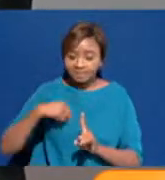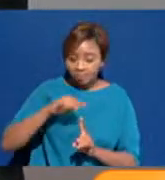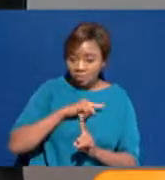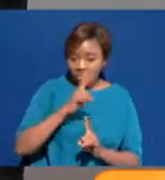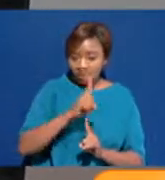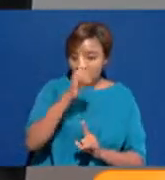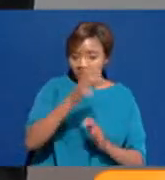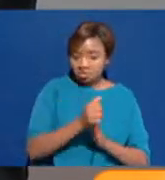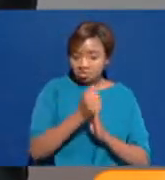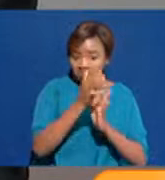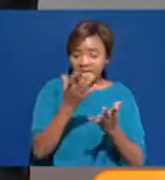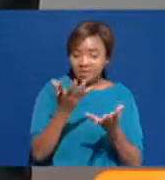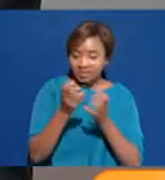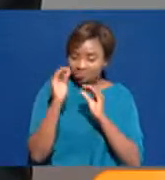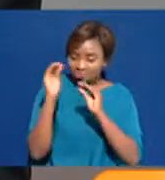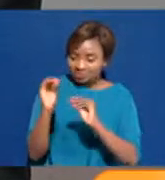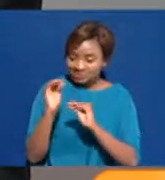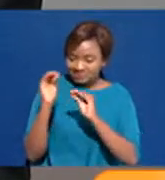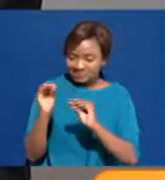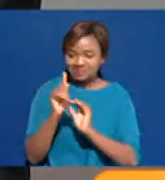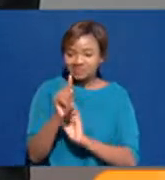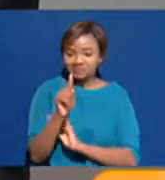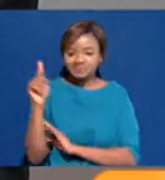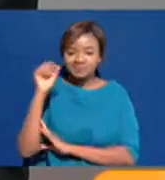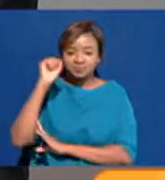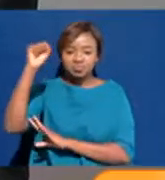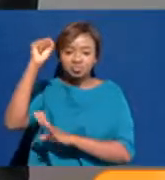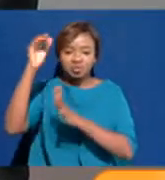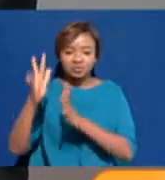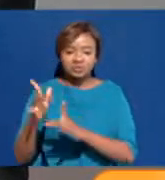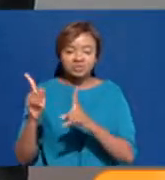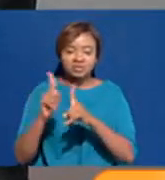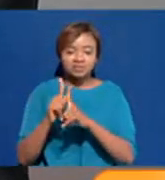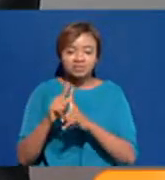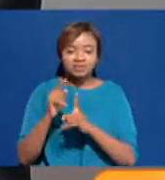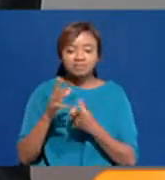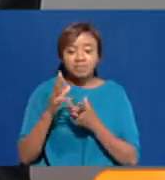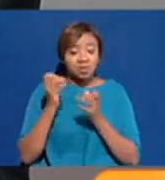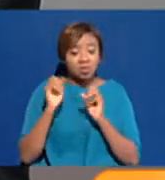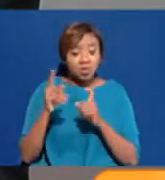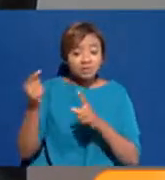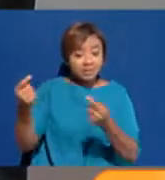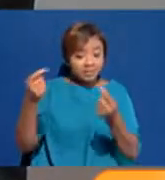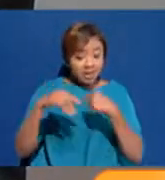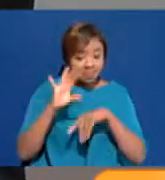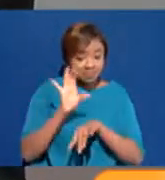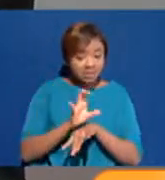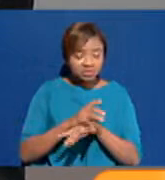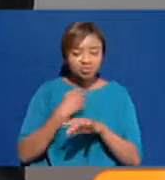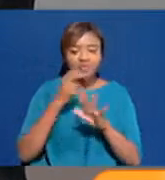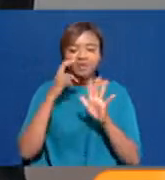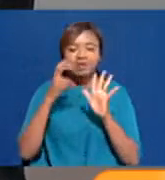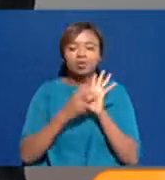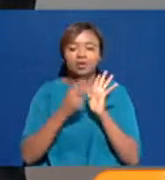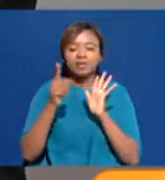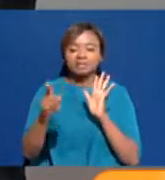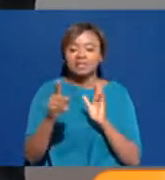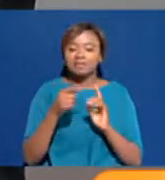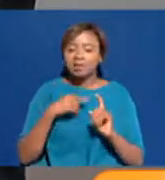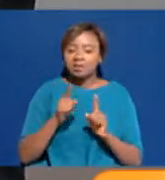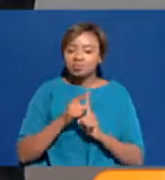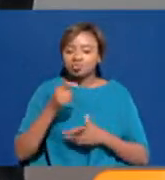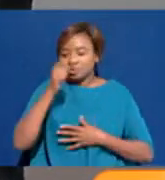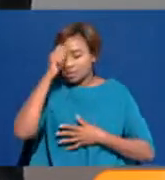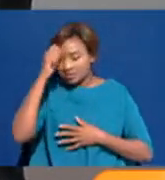let's educate them, respecting them when they come to our places, recognizing them, but not allowing